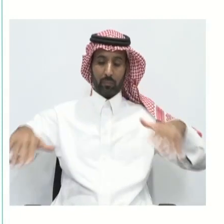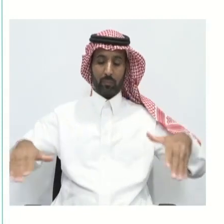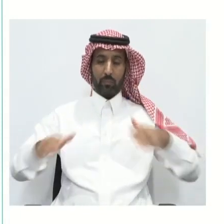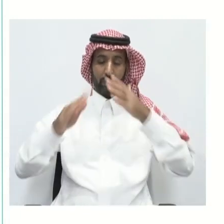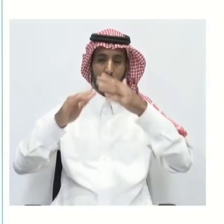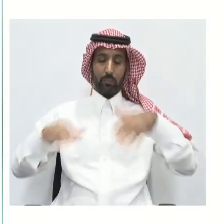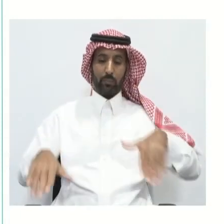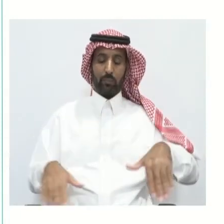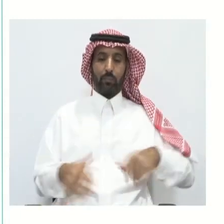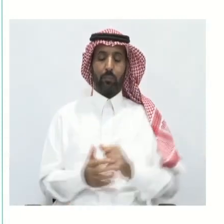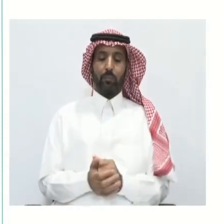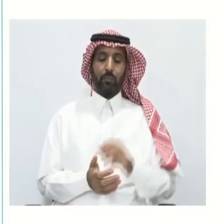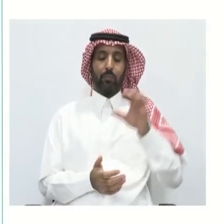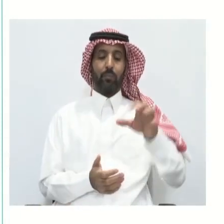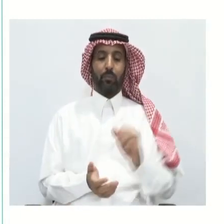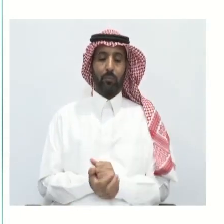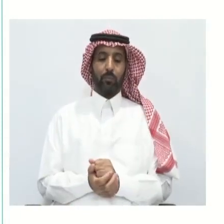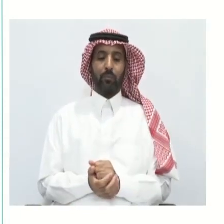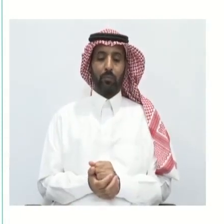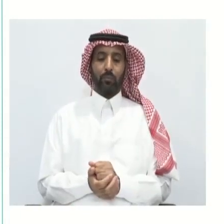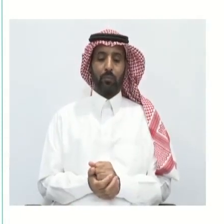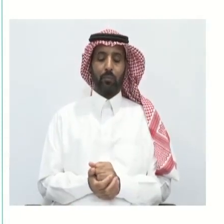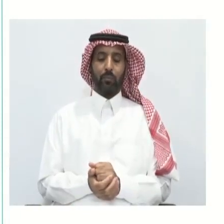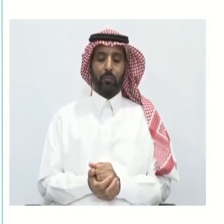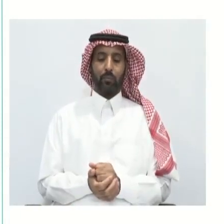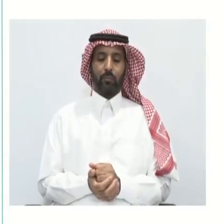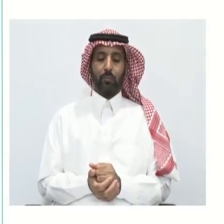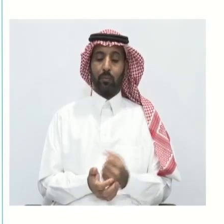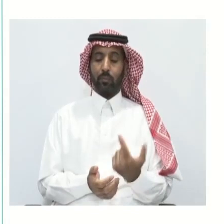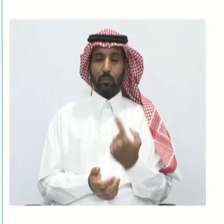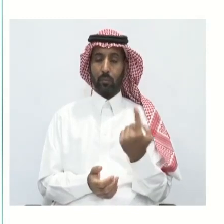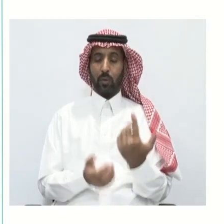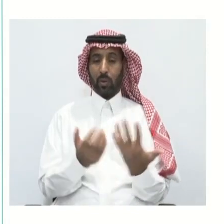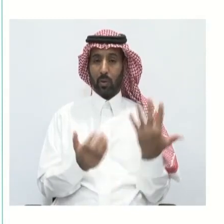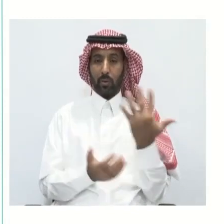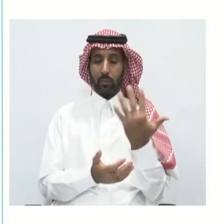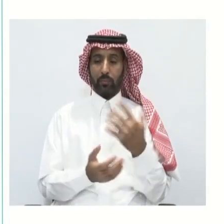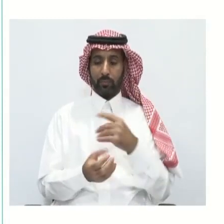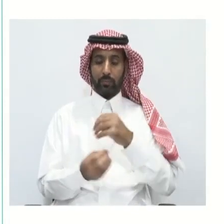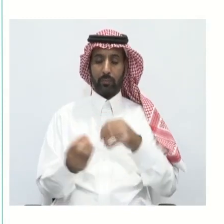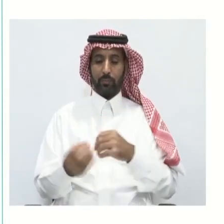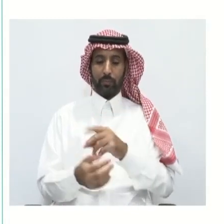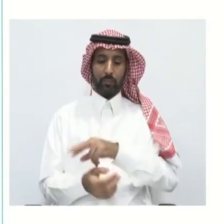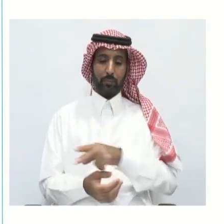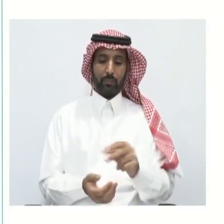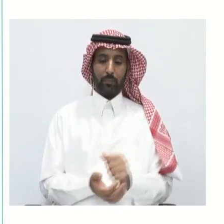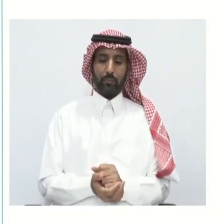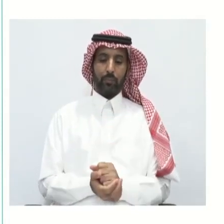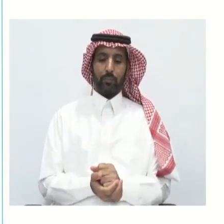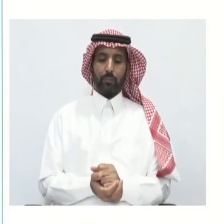then the third gap, plains, coasts, and islands. So what do we put here?